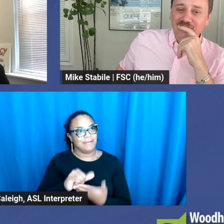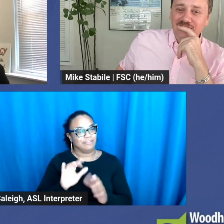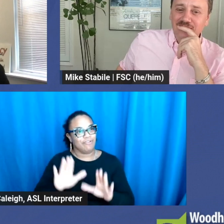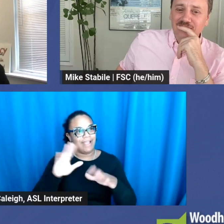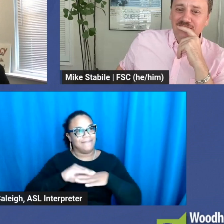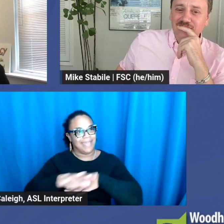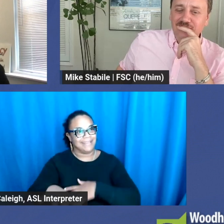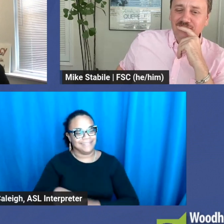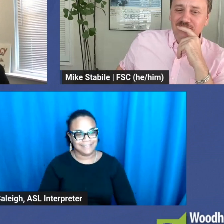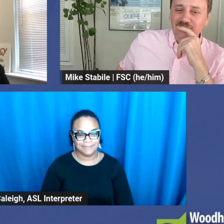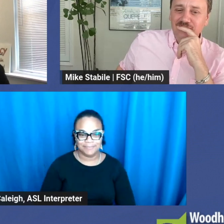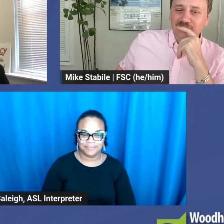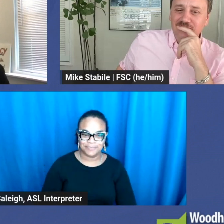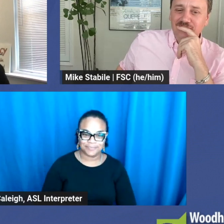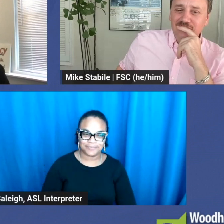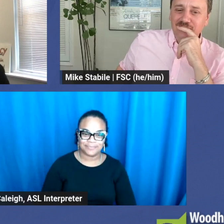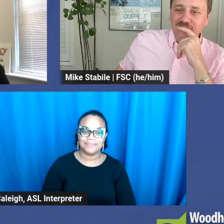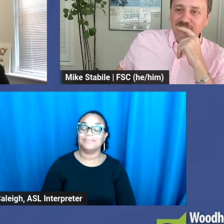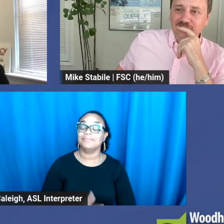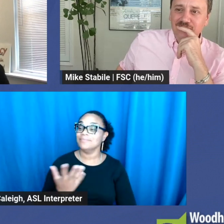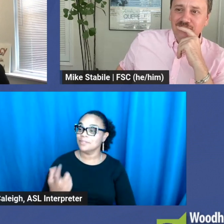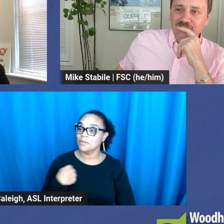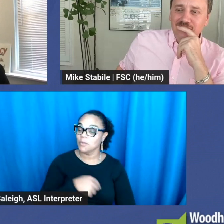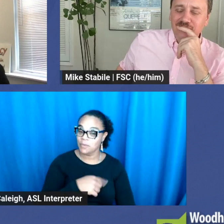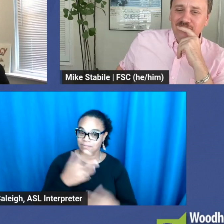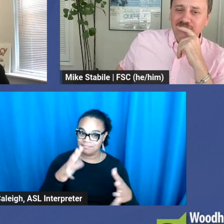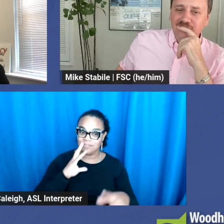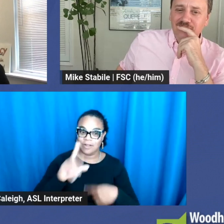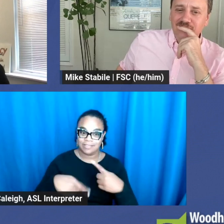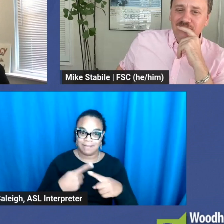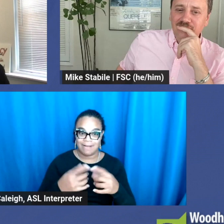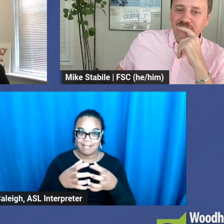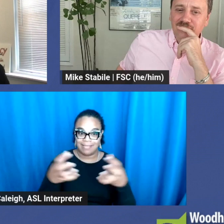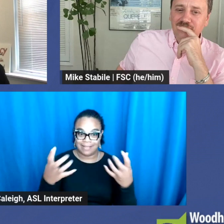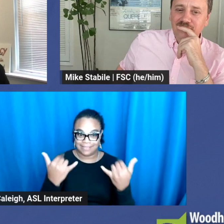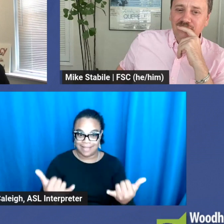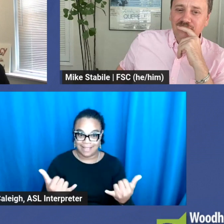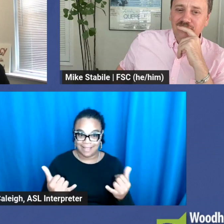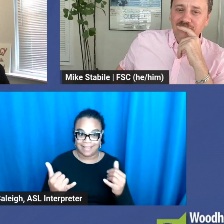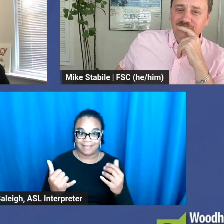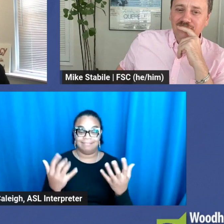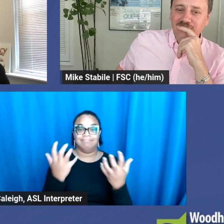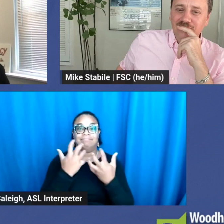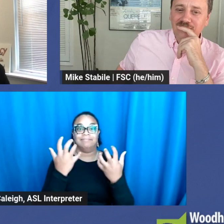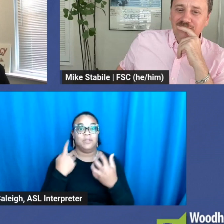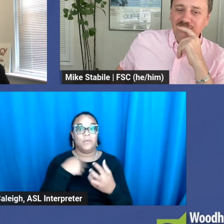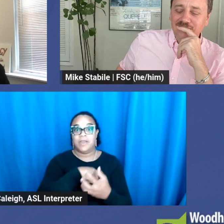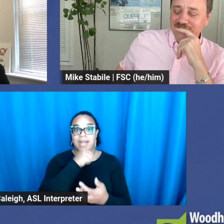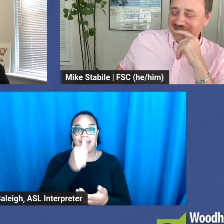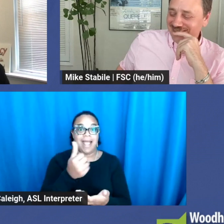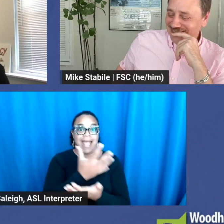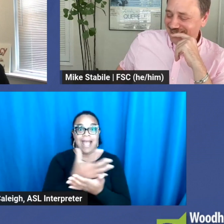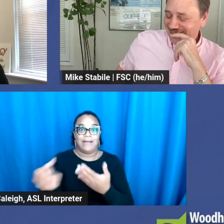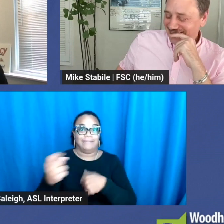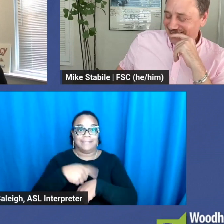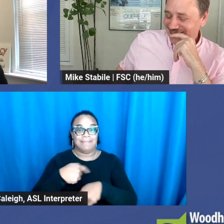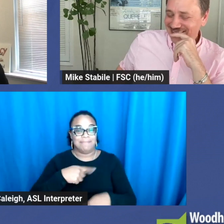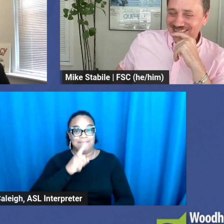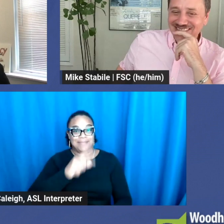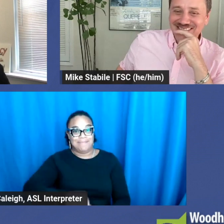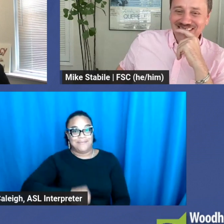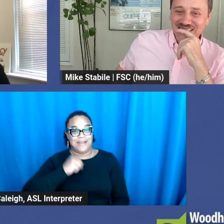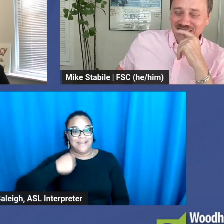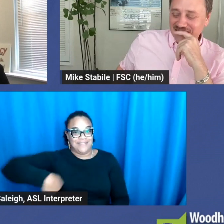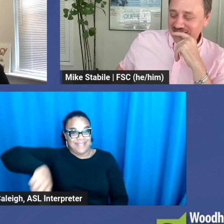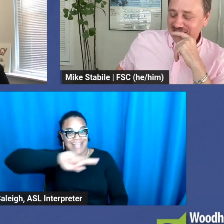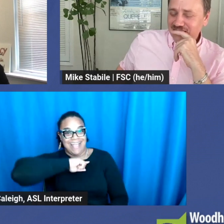So we've talked about a lot today. Miraculously, we are not out of time. I'm so proud of all of us for getting all this information